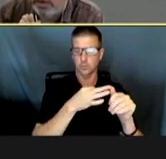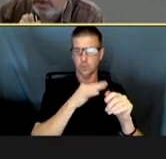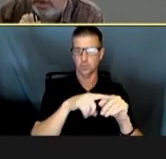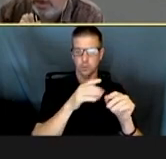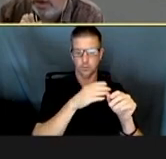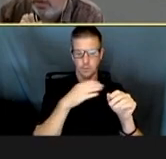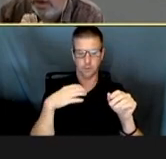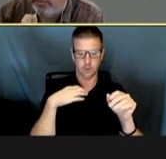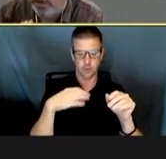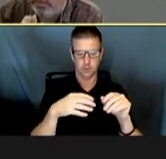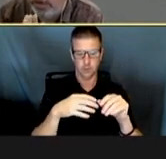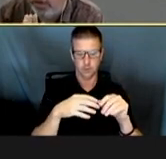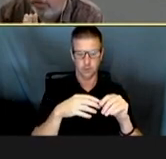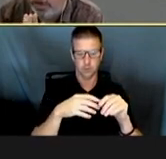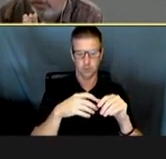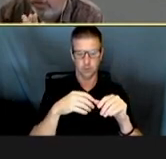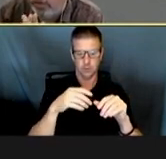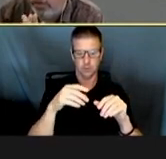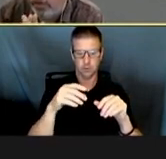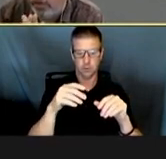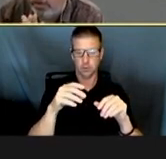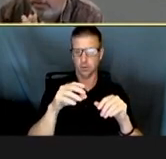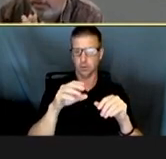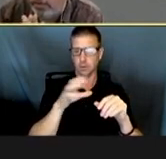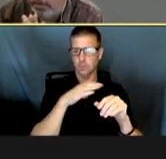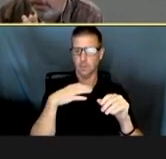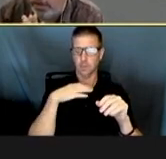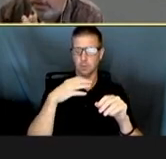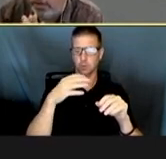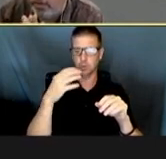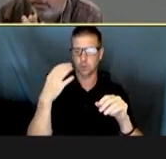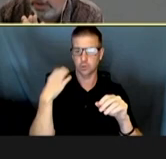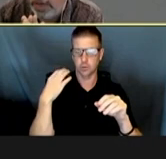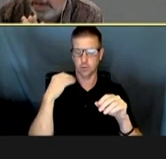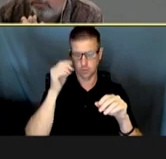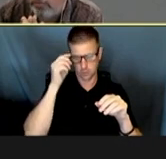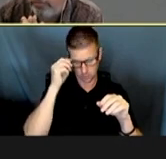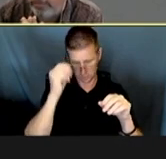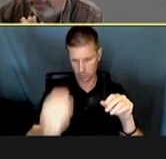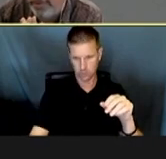committees. We have the committee chairs, and do we